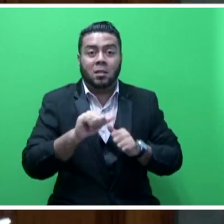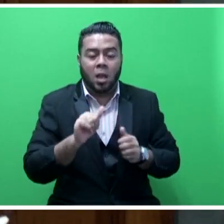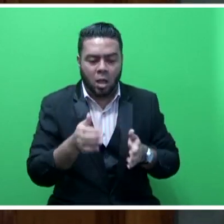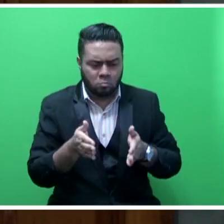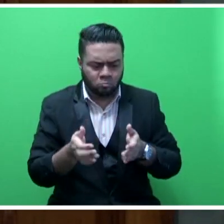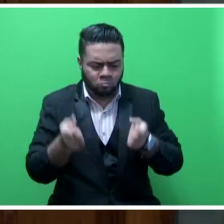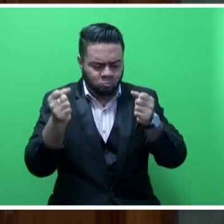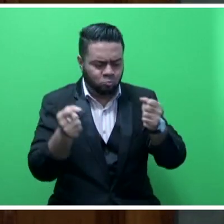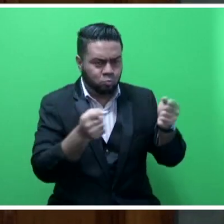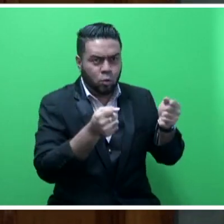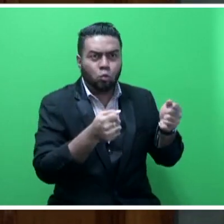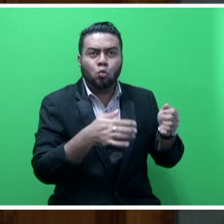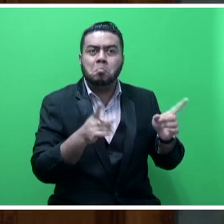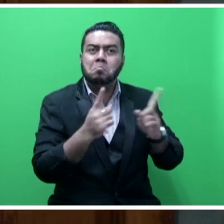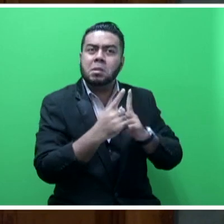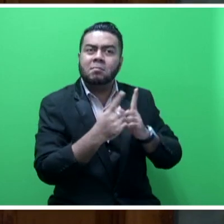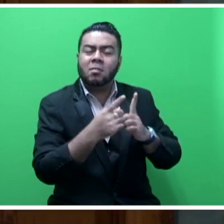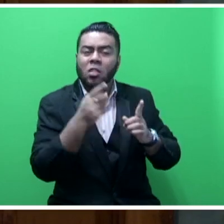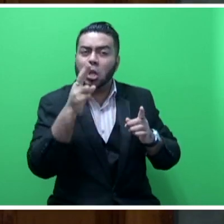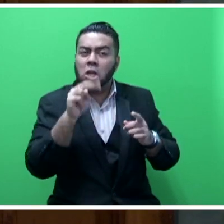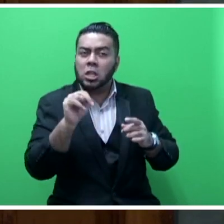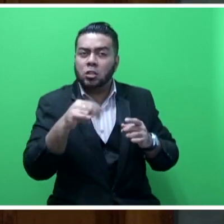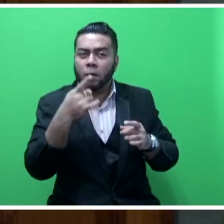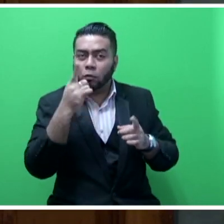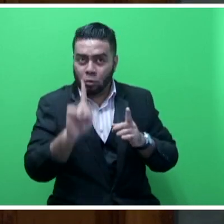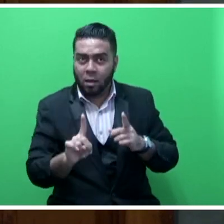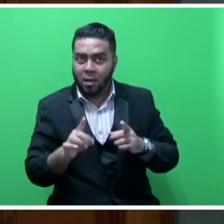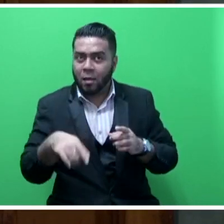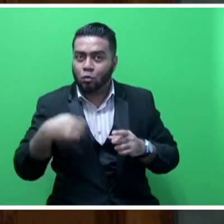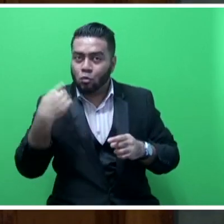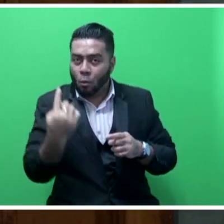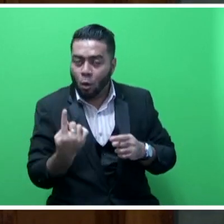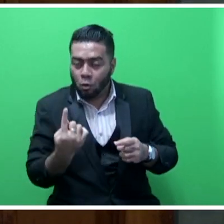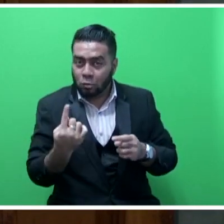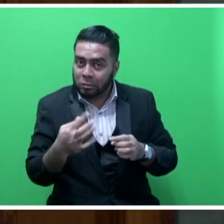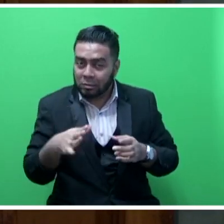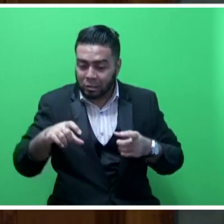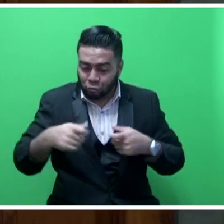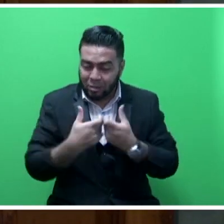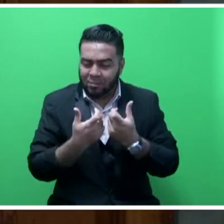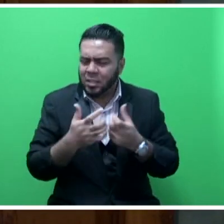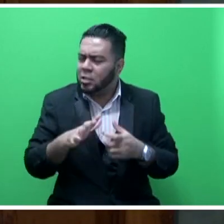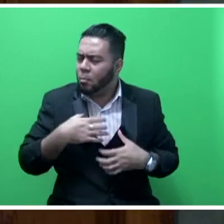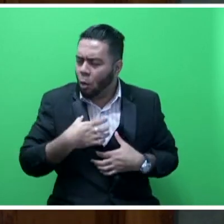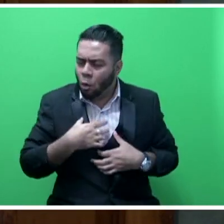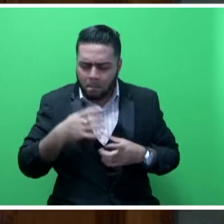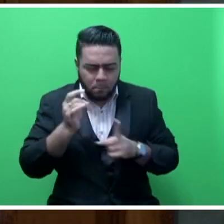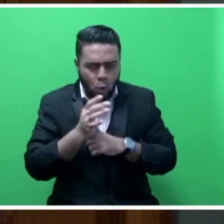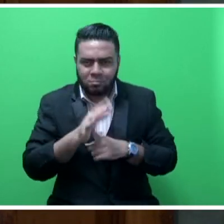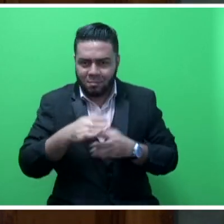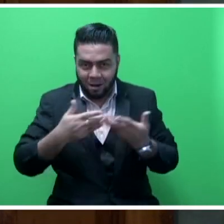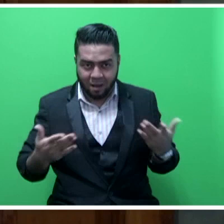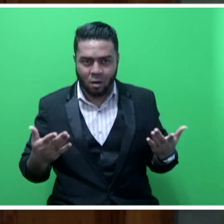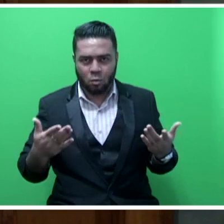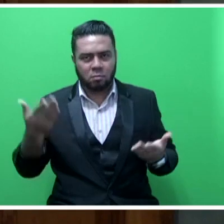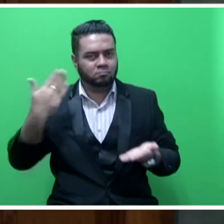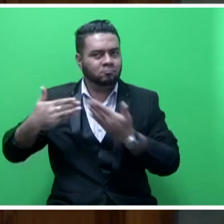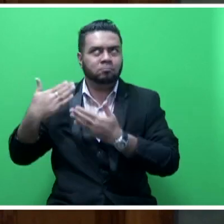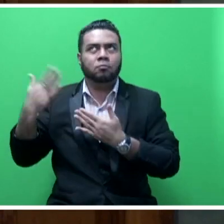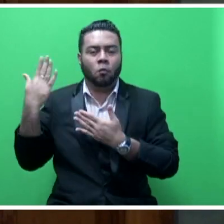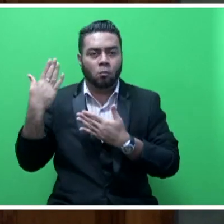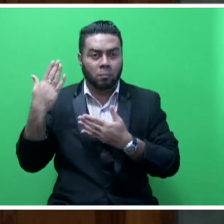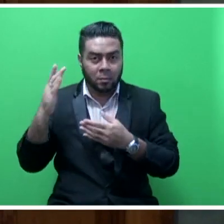key programs to meet the needs of today and tomorrow's generation is even more critical than ever.